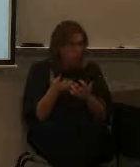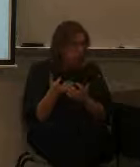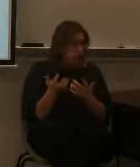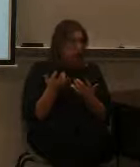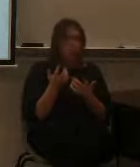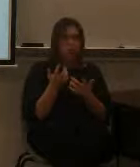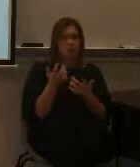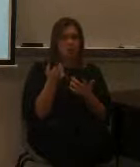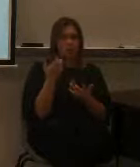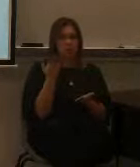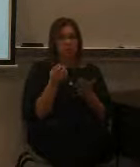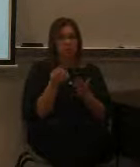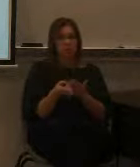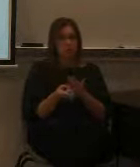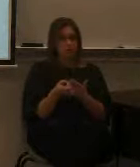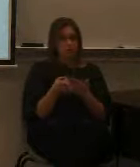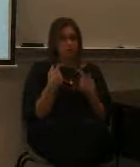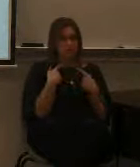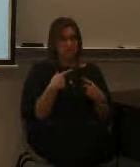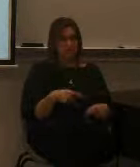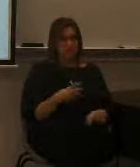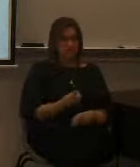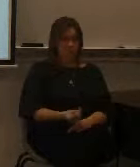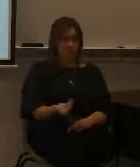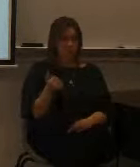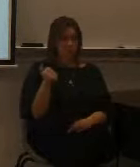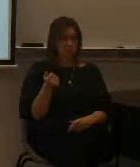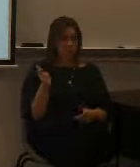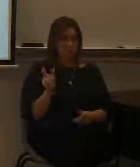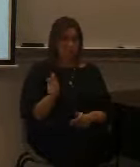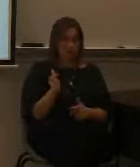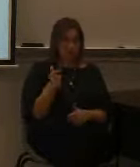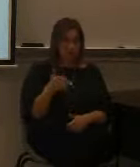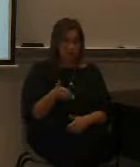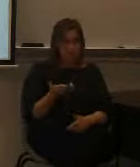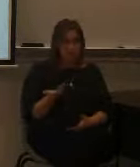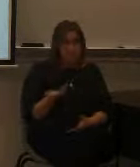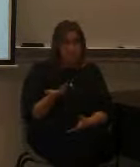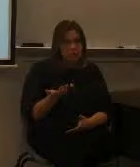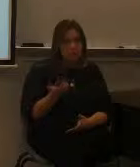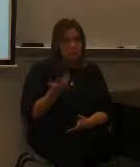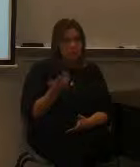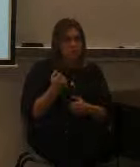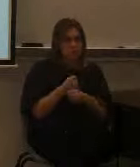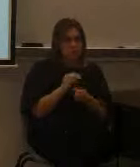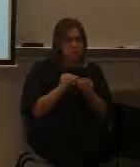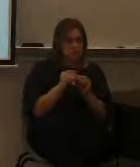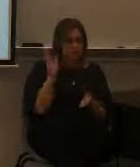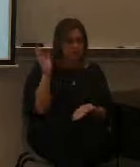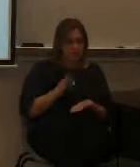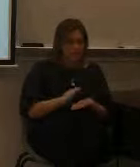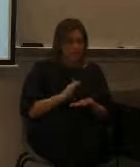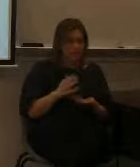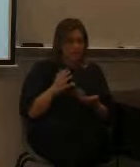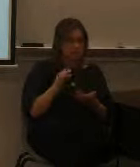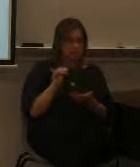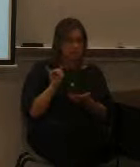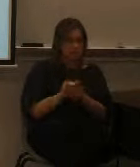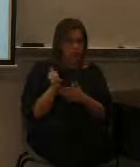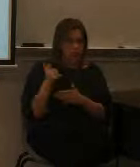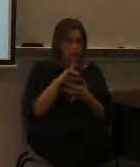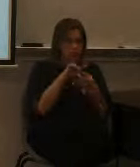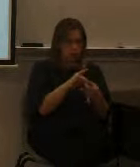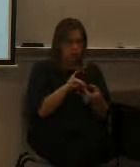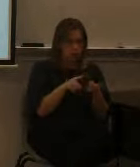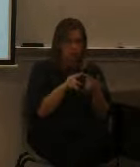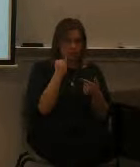want. Maybe you even just physically remove smaller fish, to knock the numbers down, right? And this is all related to the